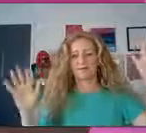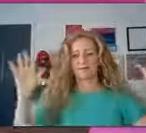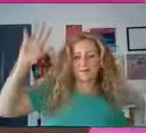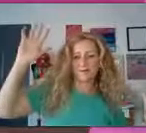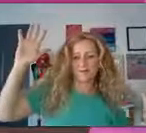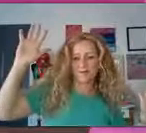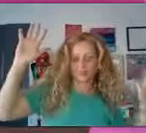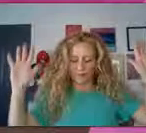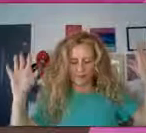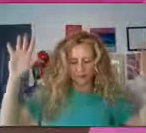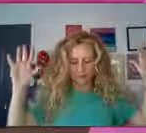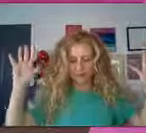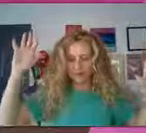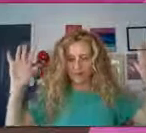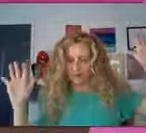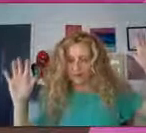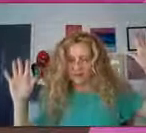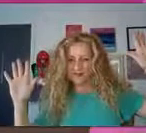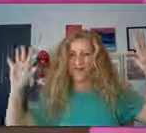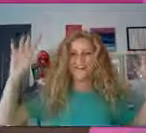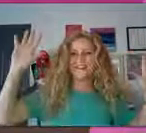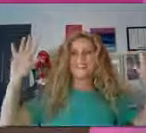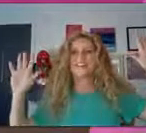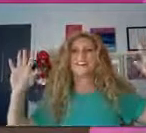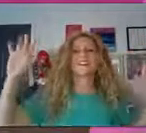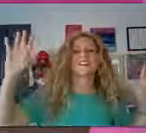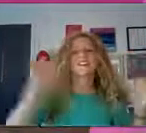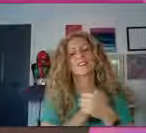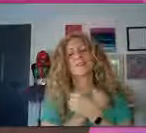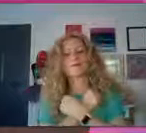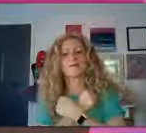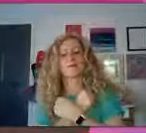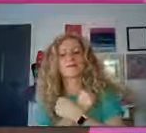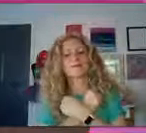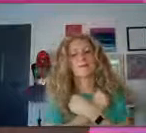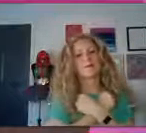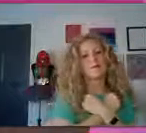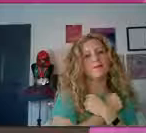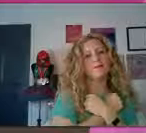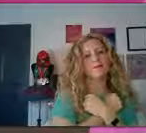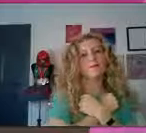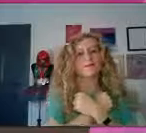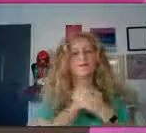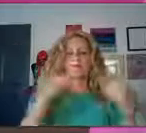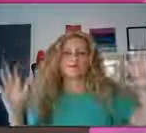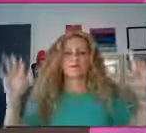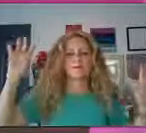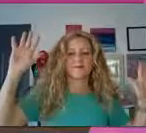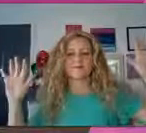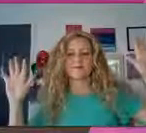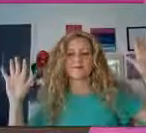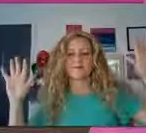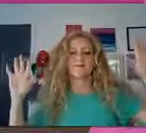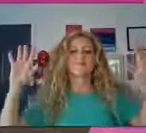Dance, dance, dance. Dance, dance, dance. Dancing says I love you. Dance,